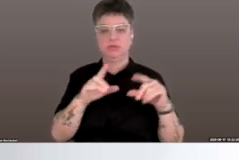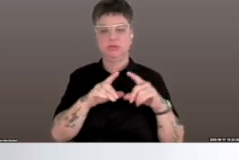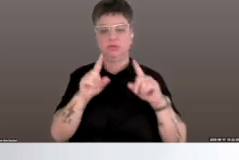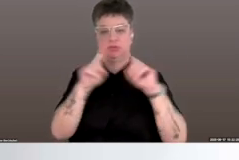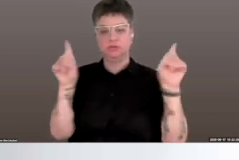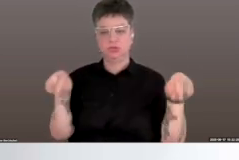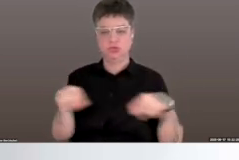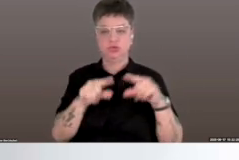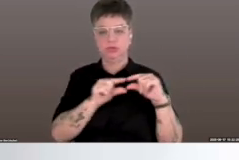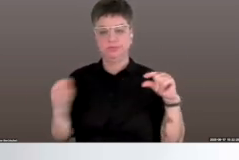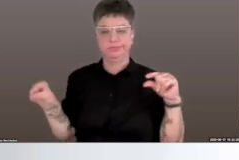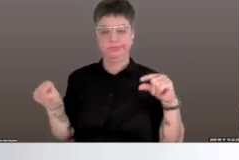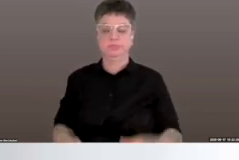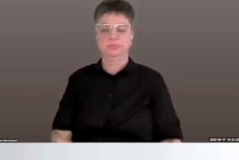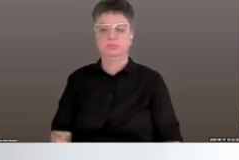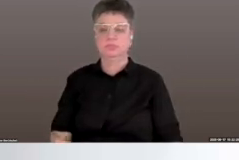work group.